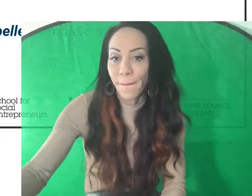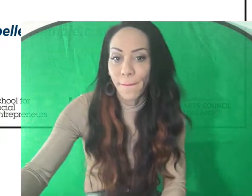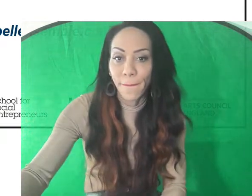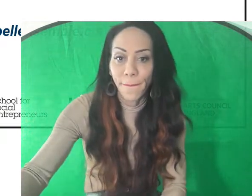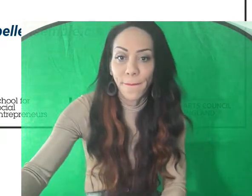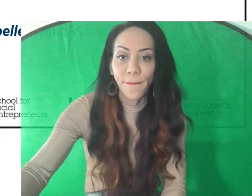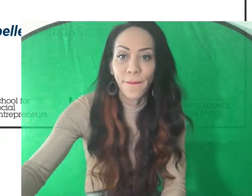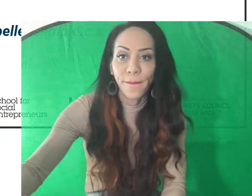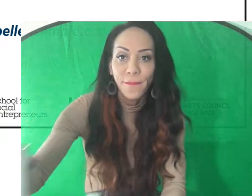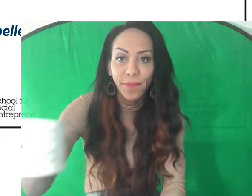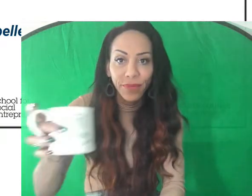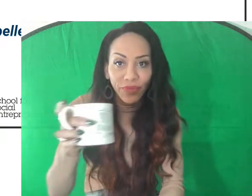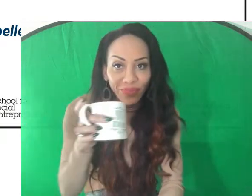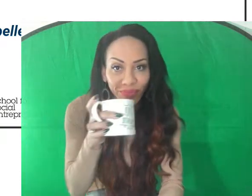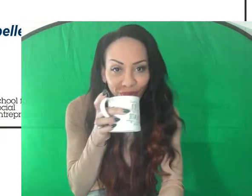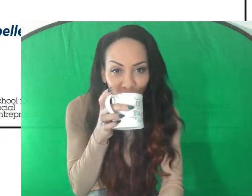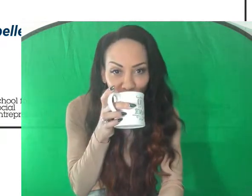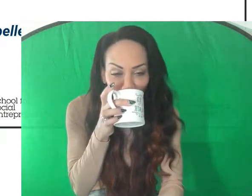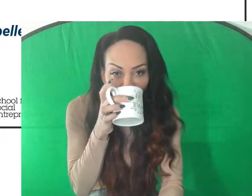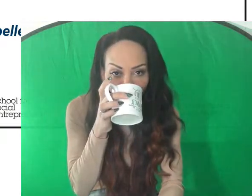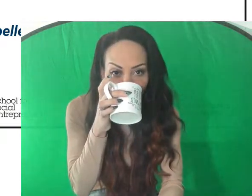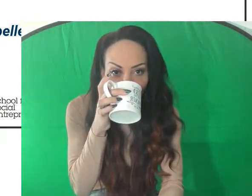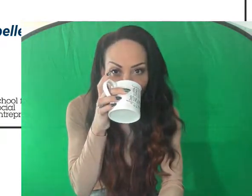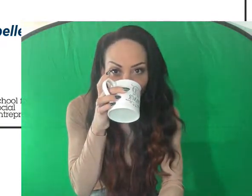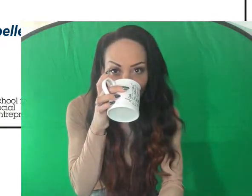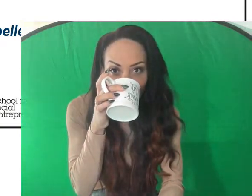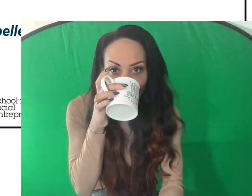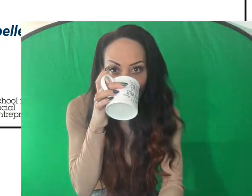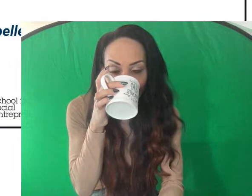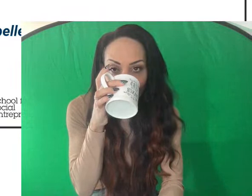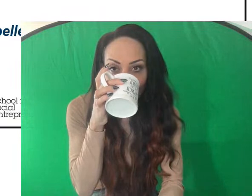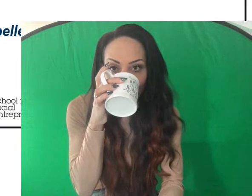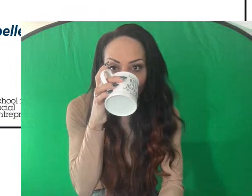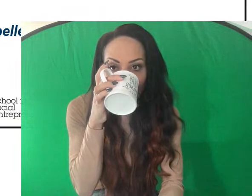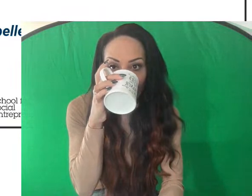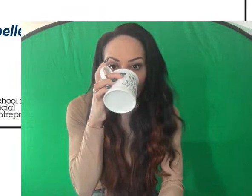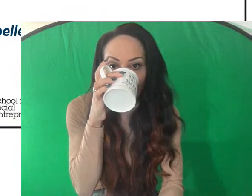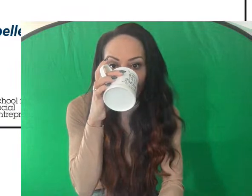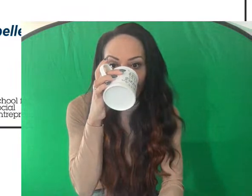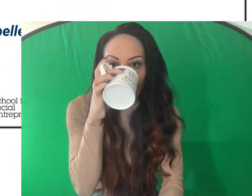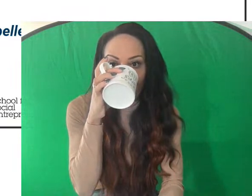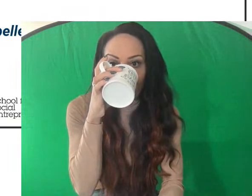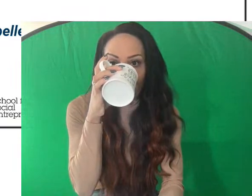Oh, help if I turned it on. Oh, help if I didn't turn it off.